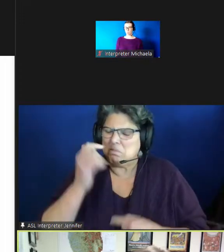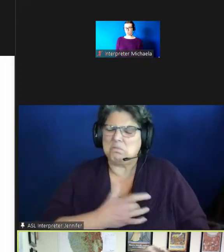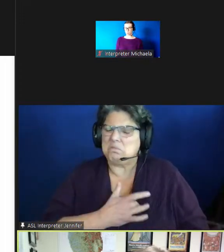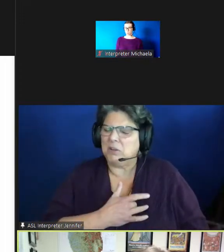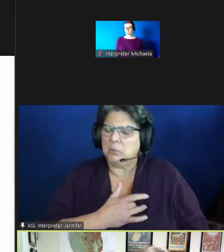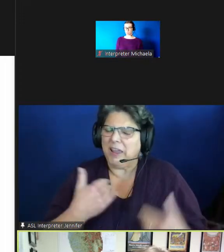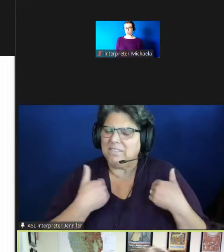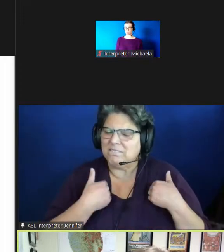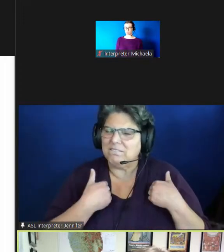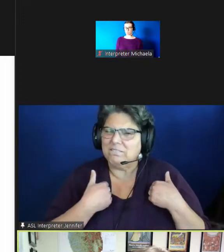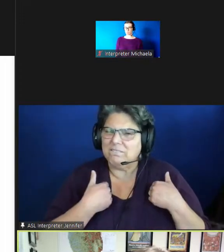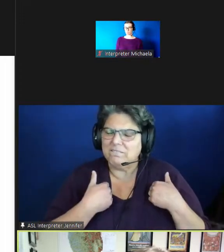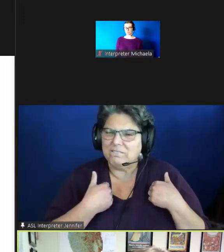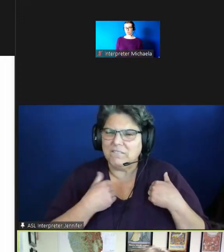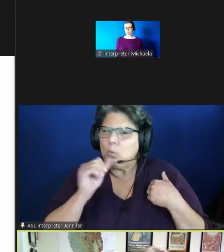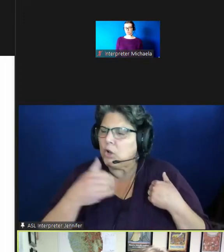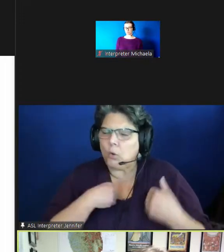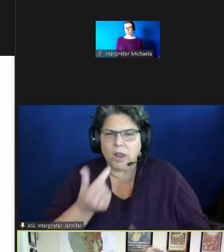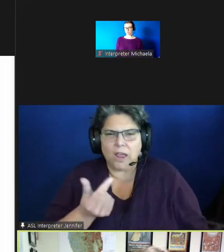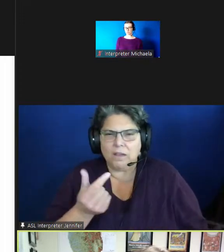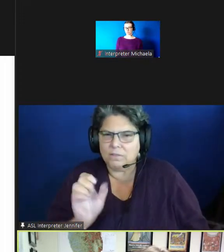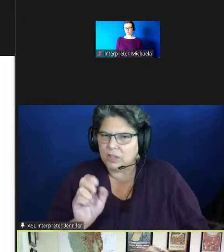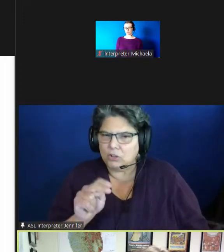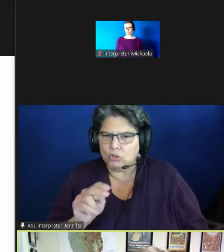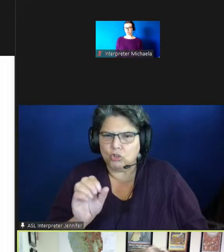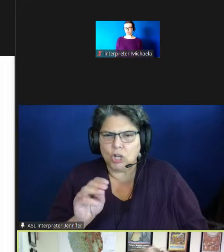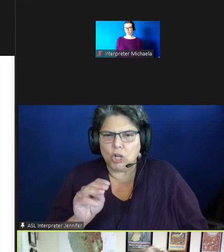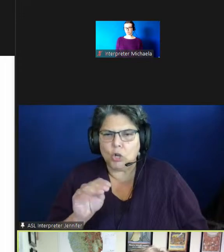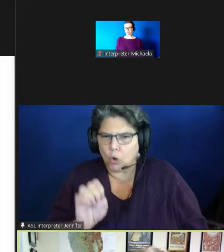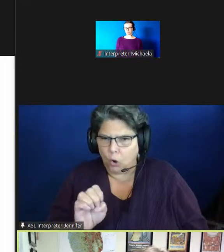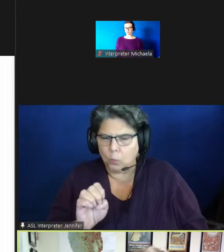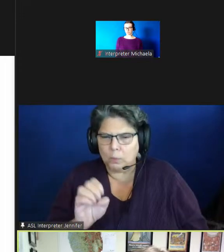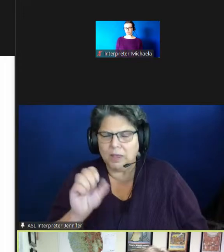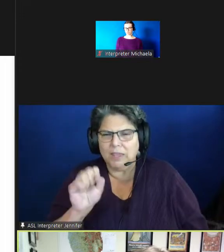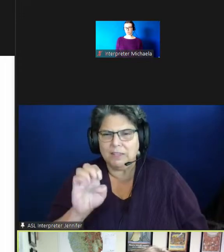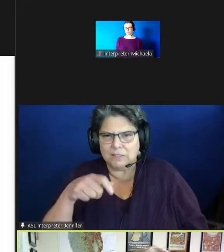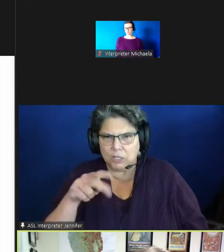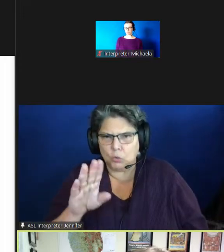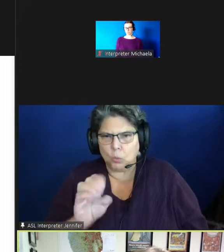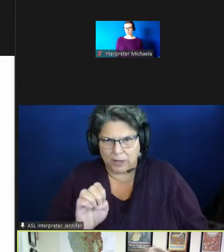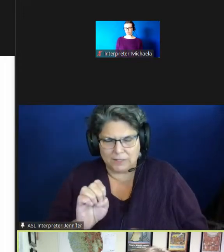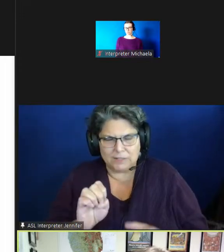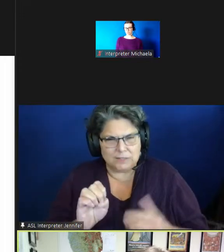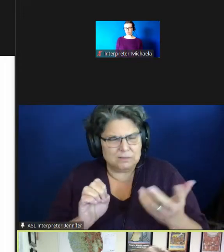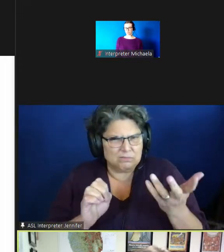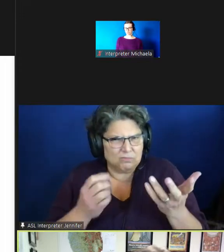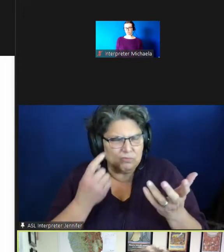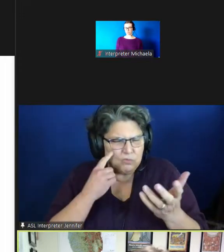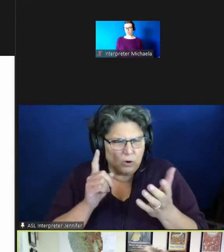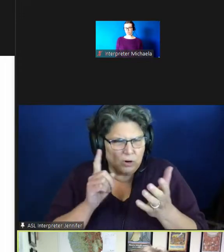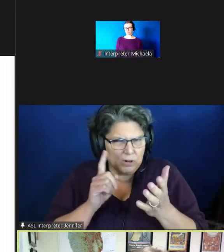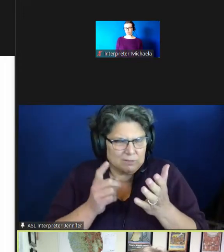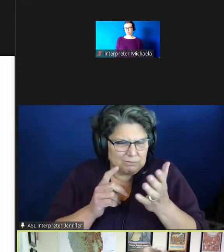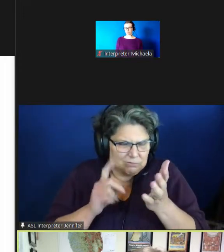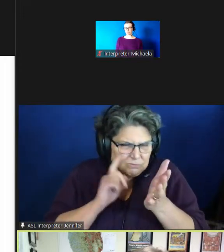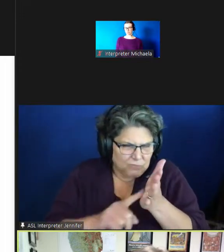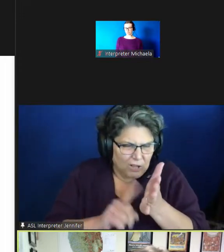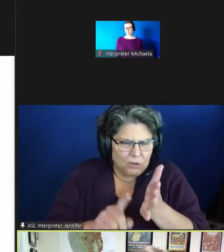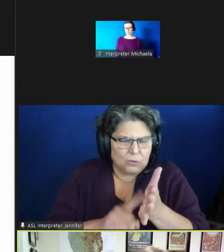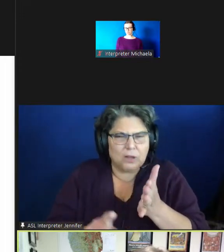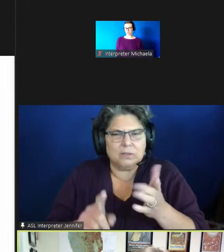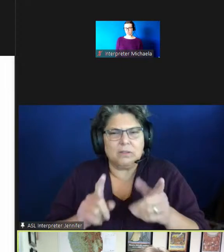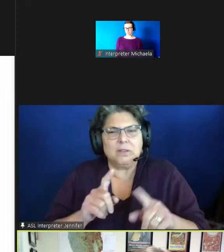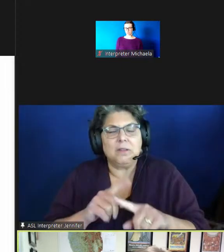the genome sequencing data to show it. The death rate in the state has not risen yet. Remember that